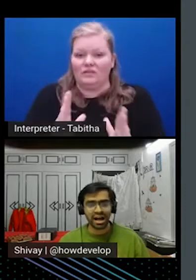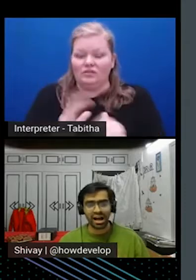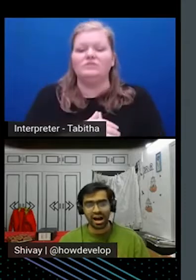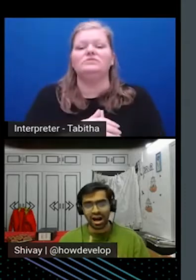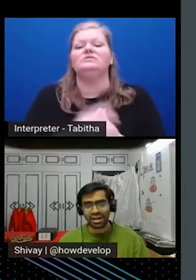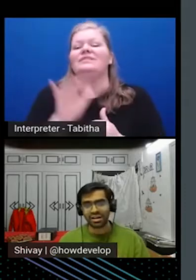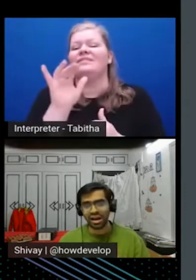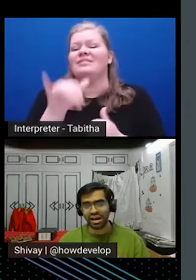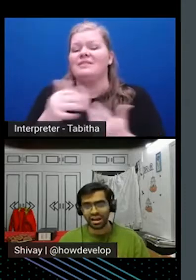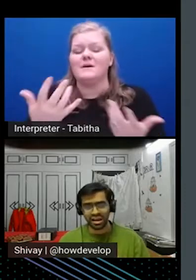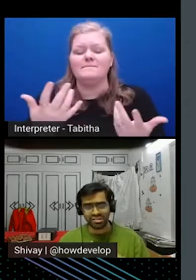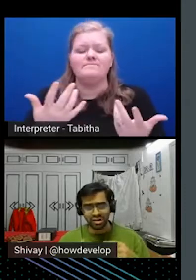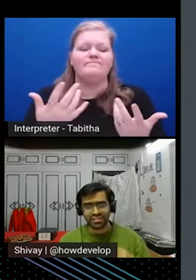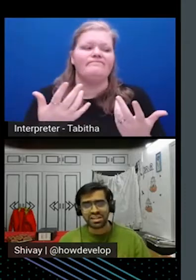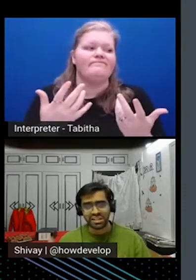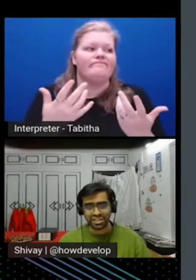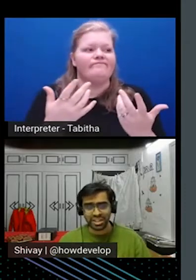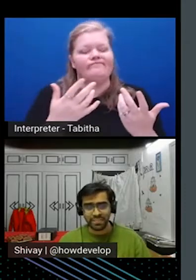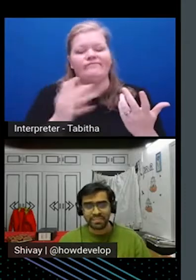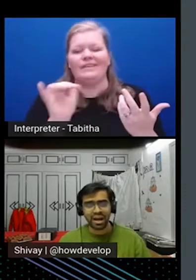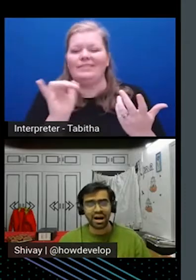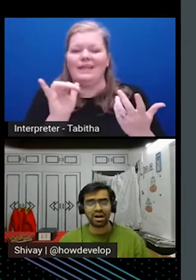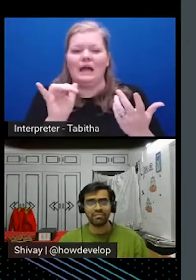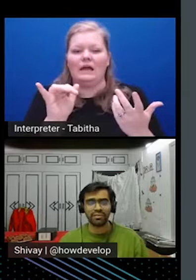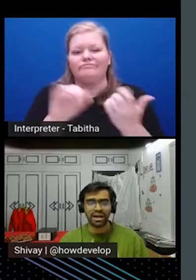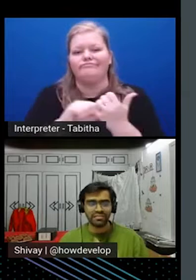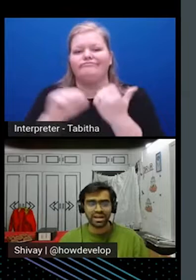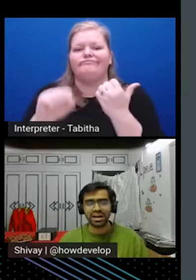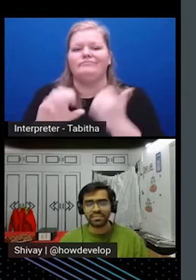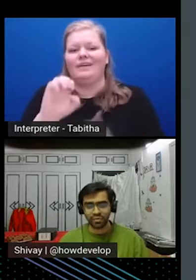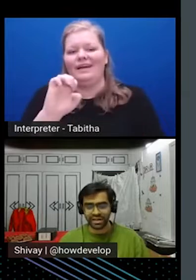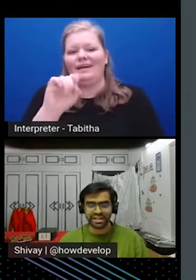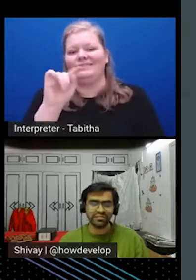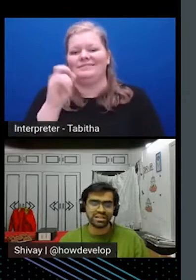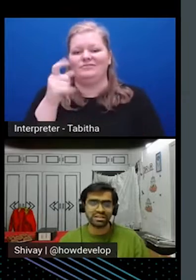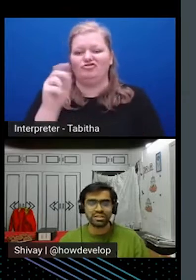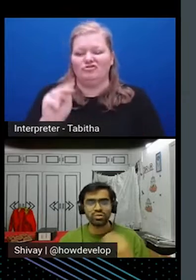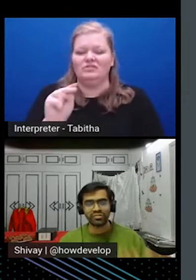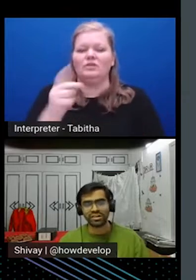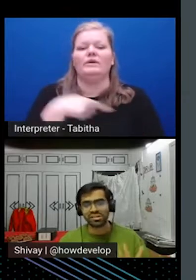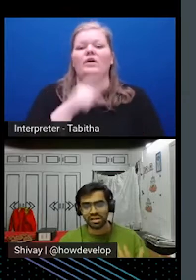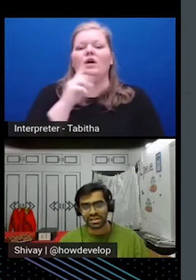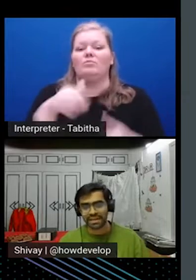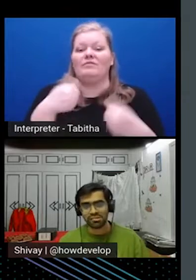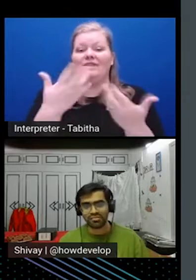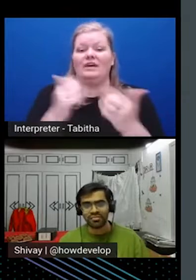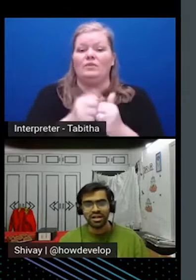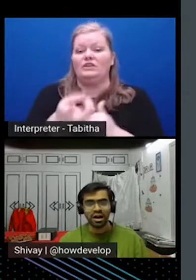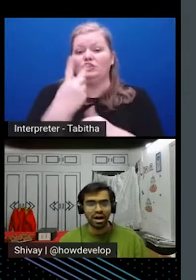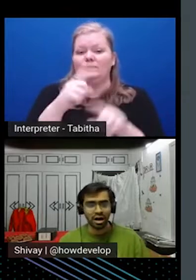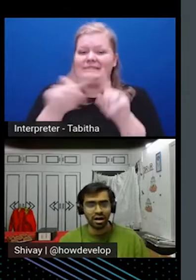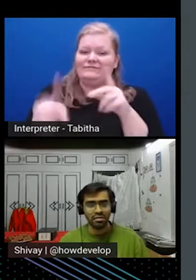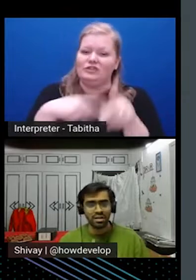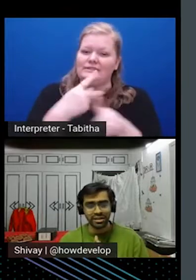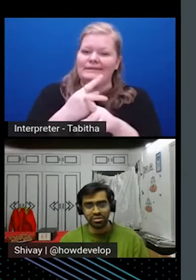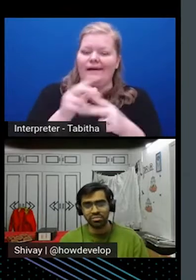basically are sort of an extension, and we are provided with two different types of